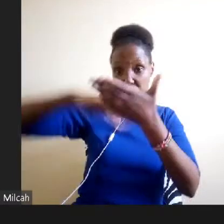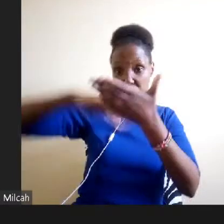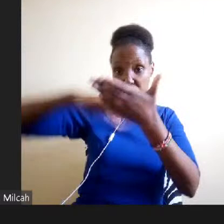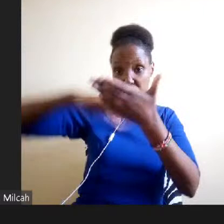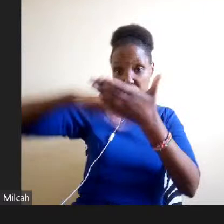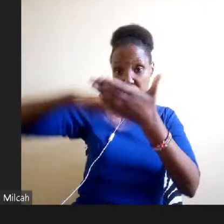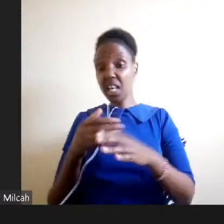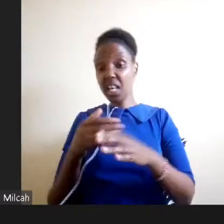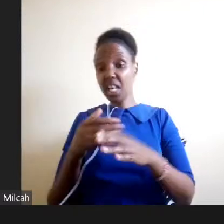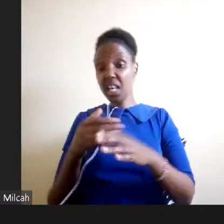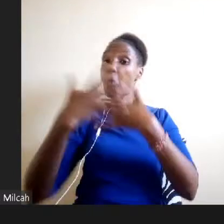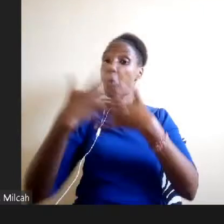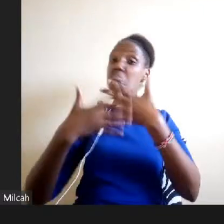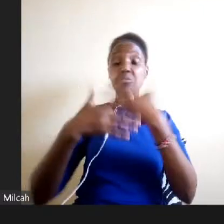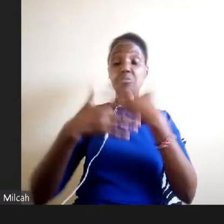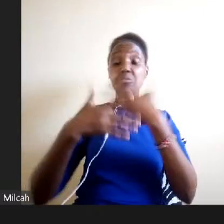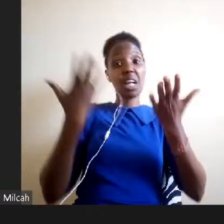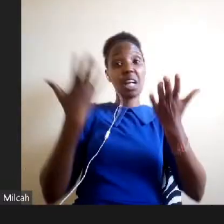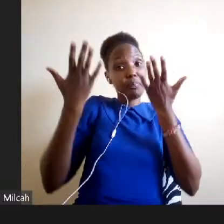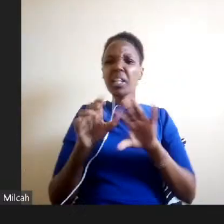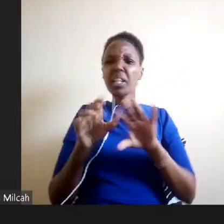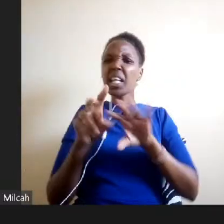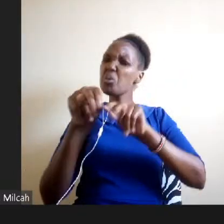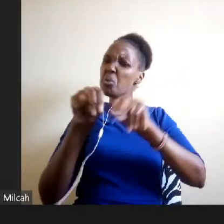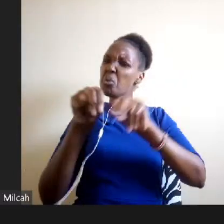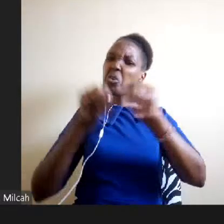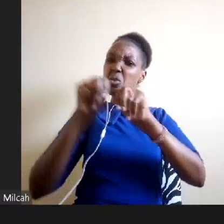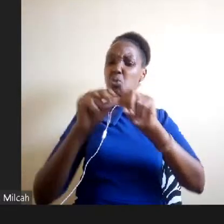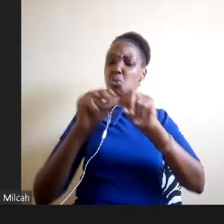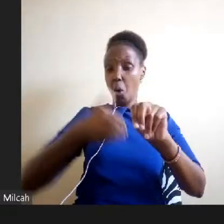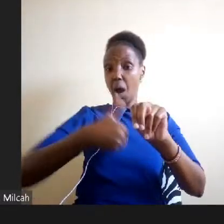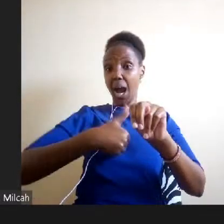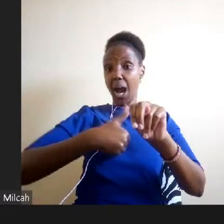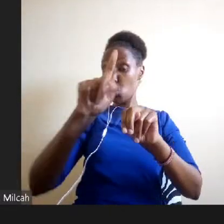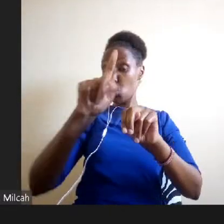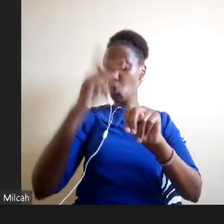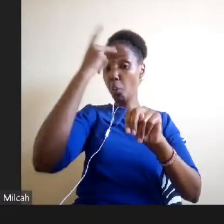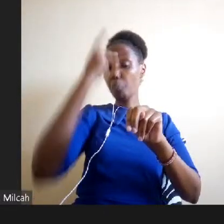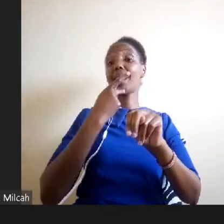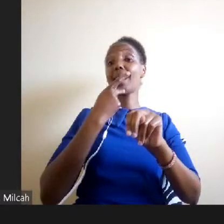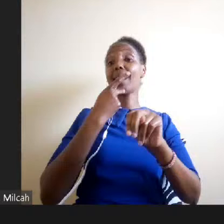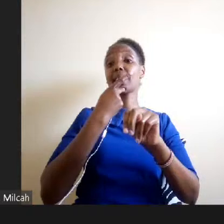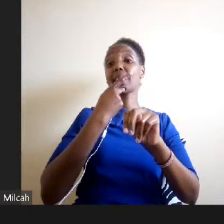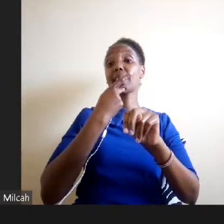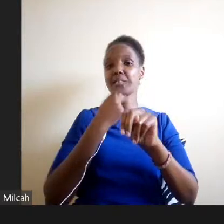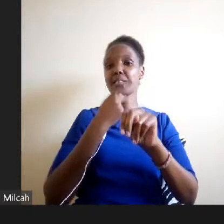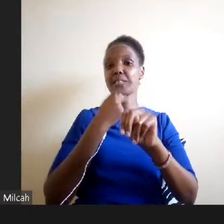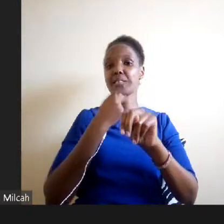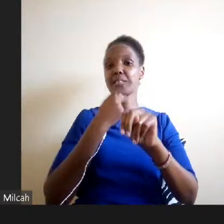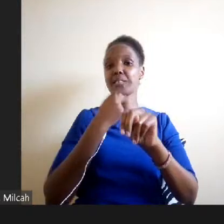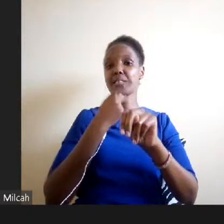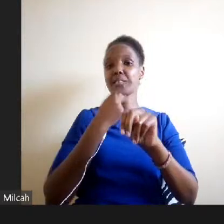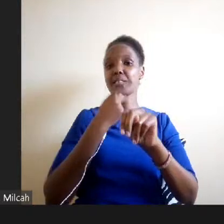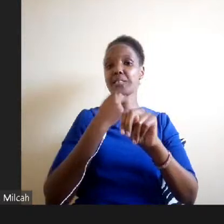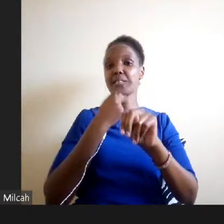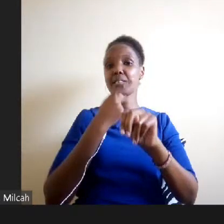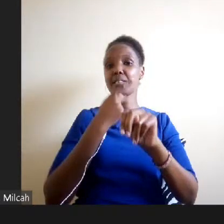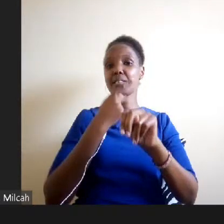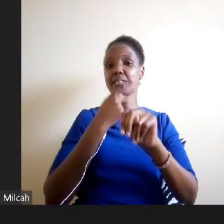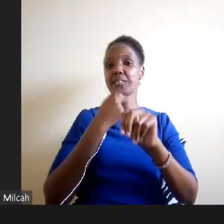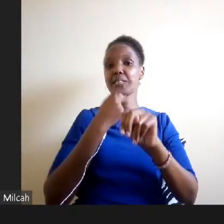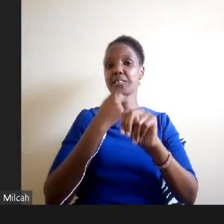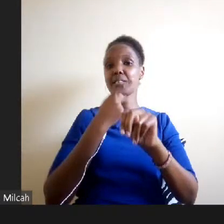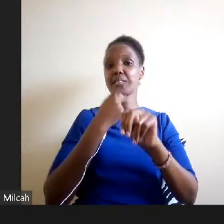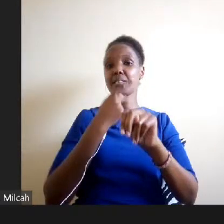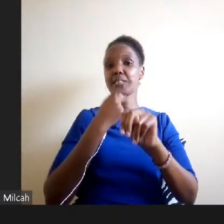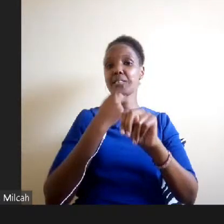So we can control the content by restricting unhealthy sites, which is called blacklisting, and then we can also whitelist the